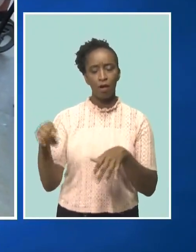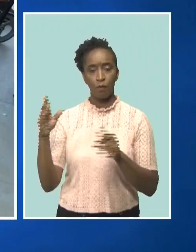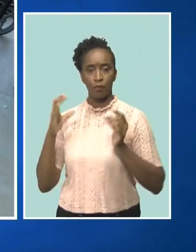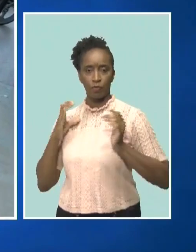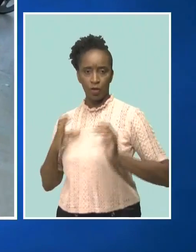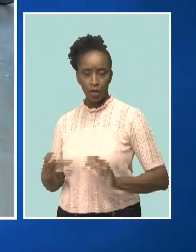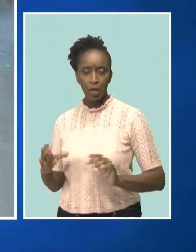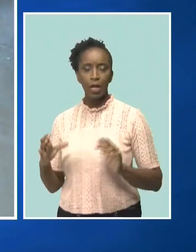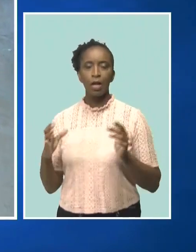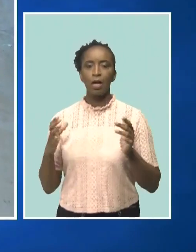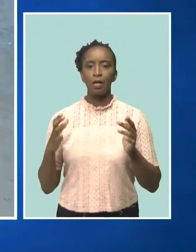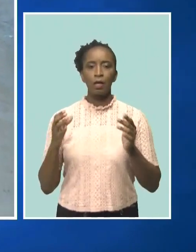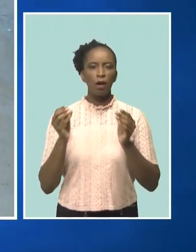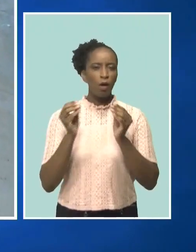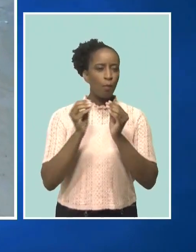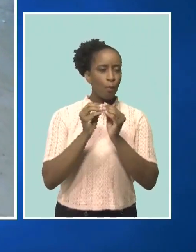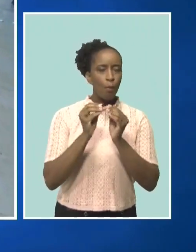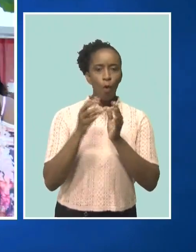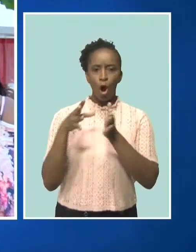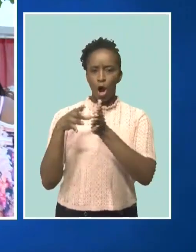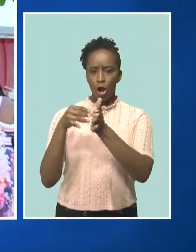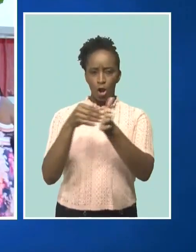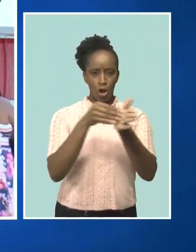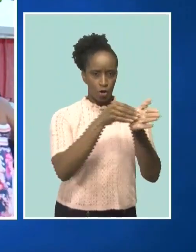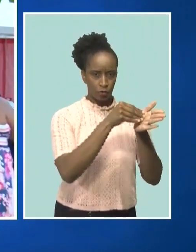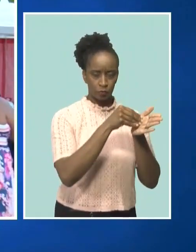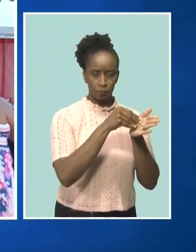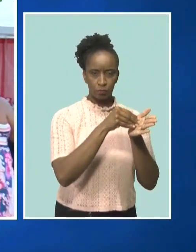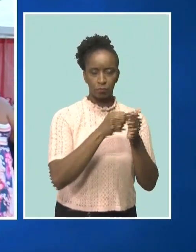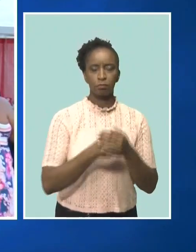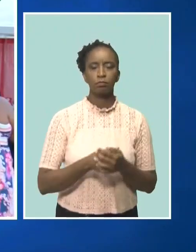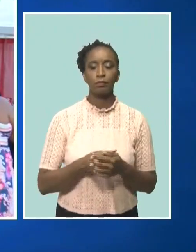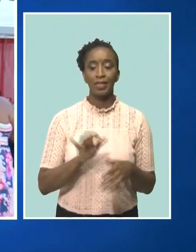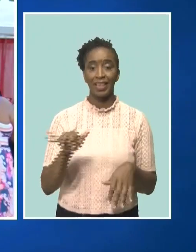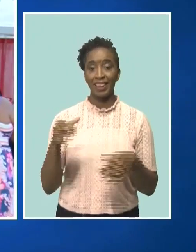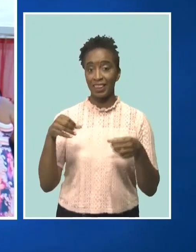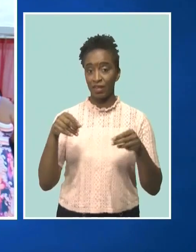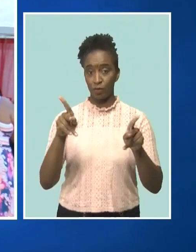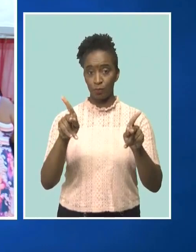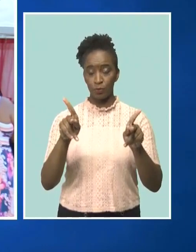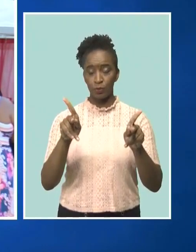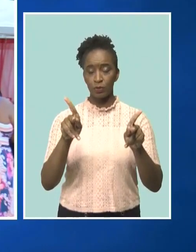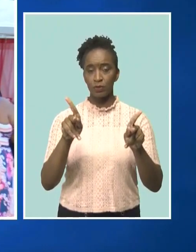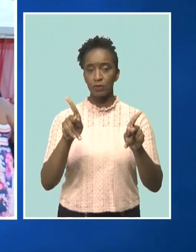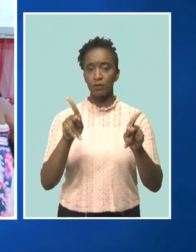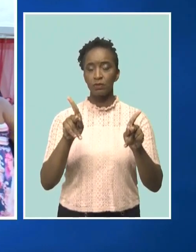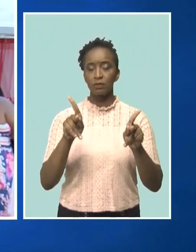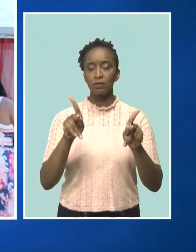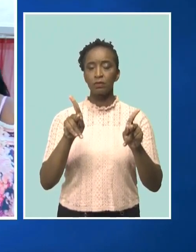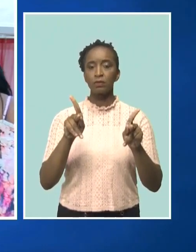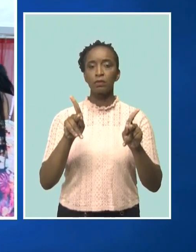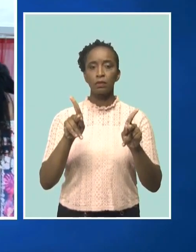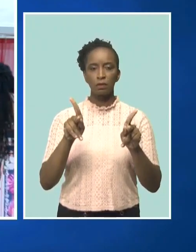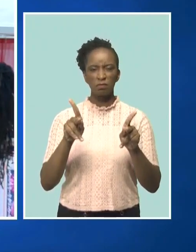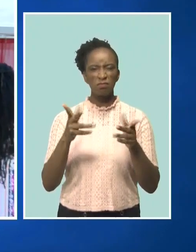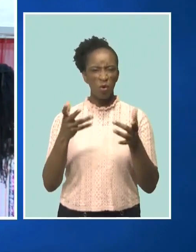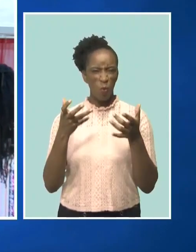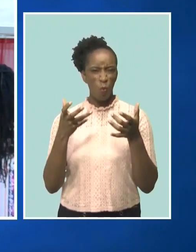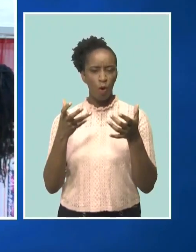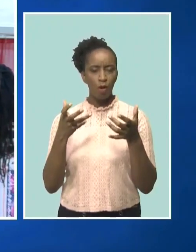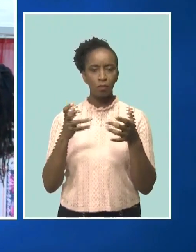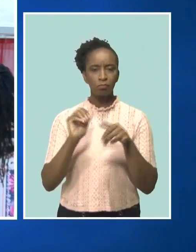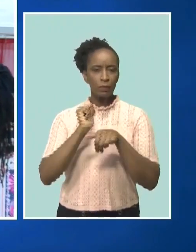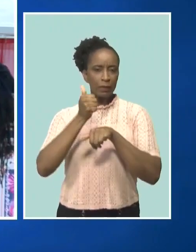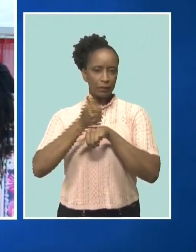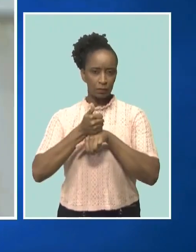their respective enterprises. This is an opportunity that we are seriously consolidating. We said